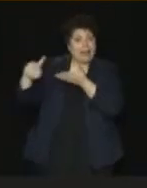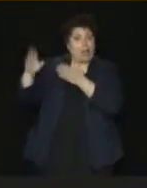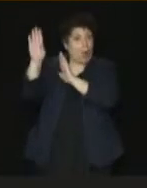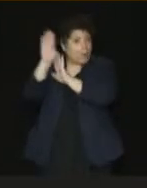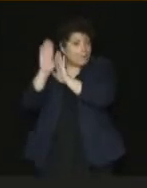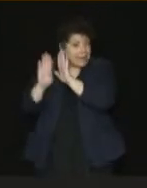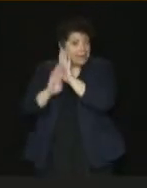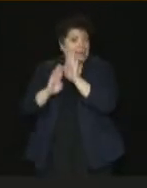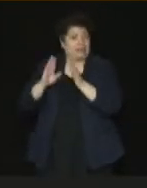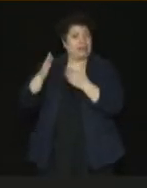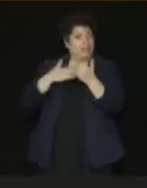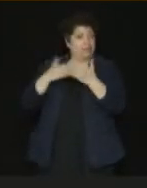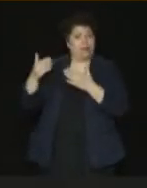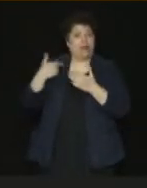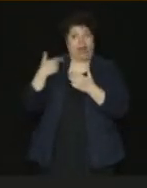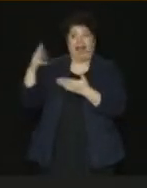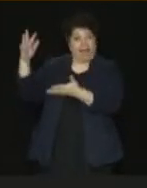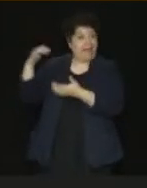of PPE.